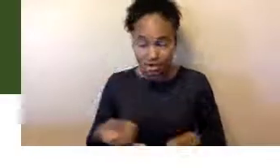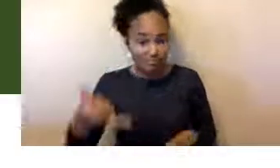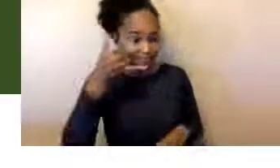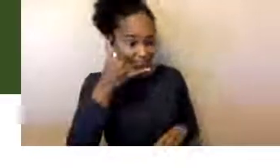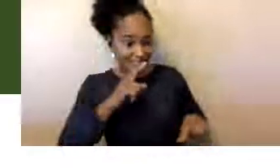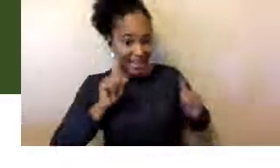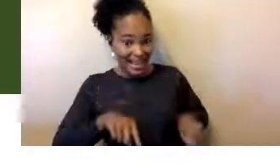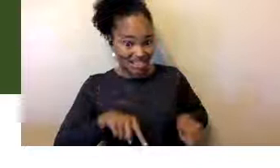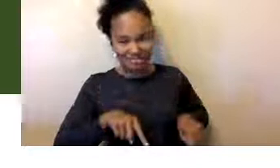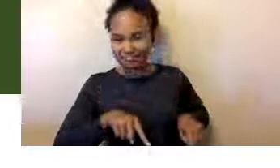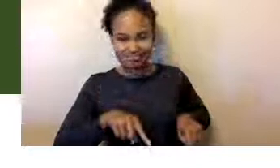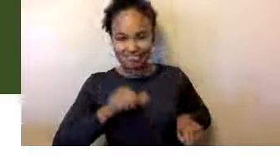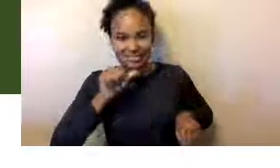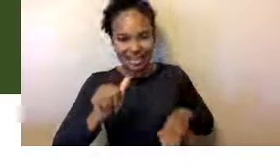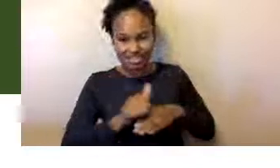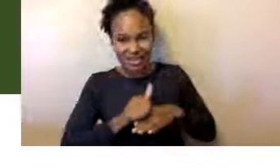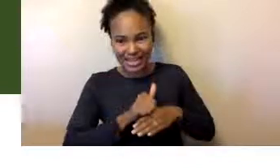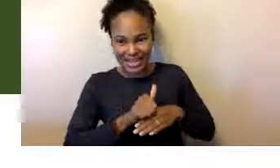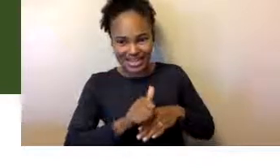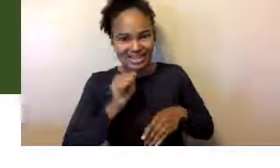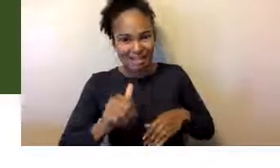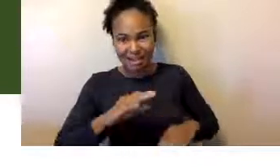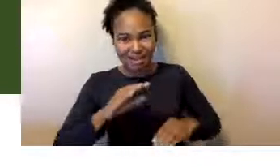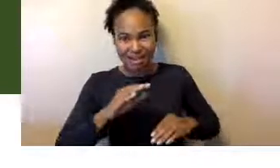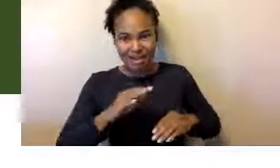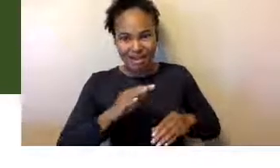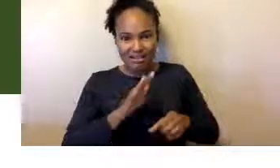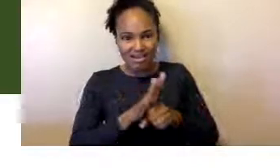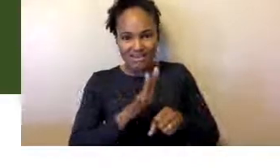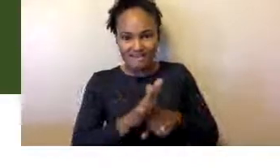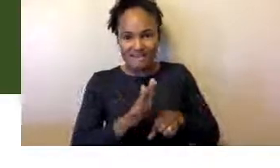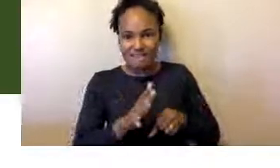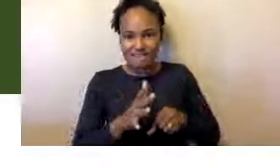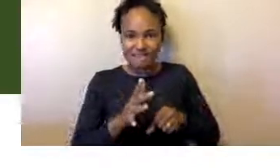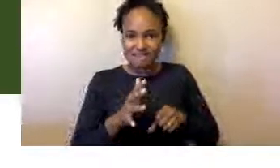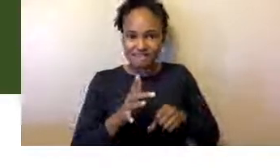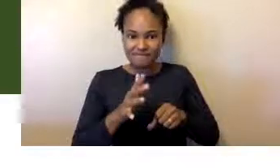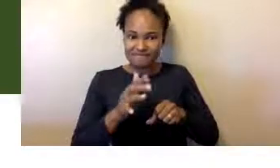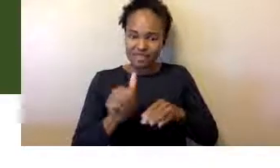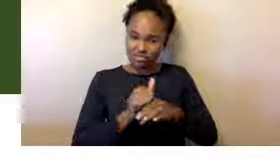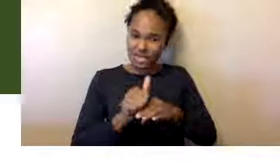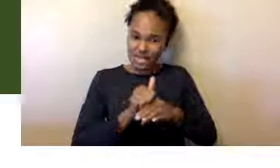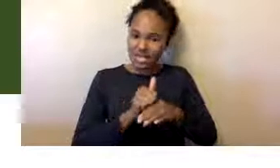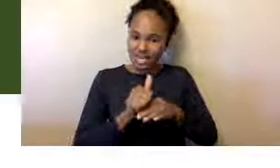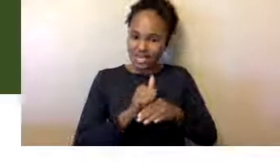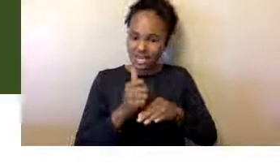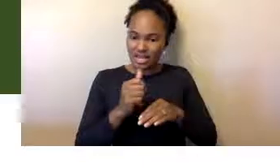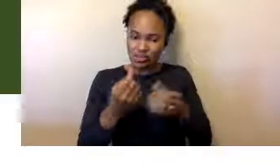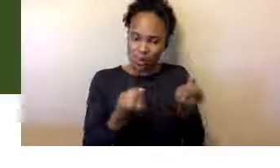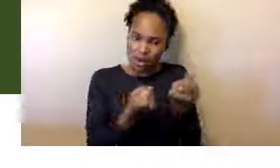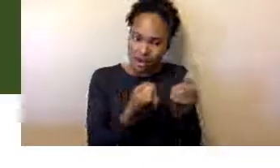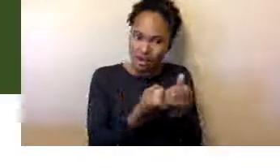the staff at the crisis line often don't have the necessary training to assist with